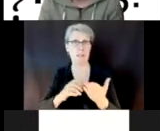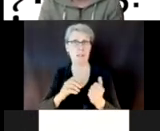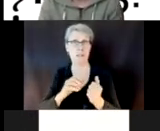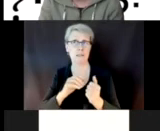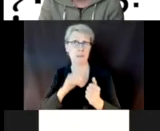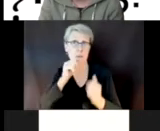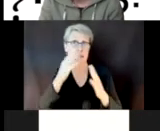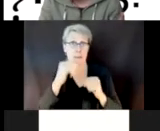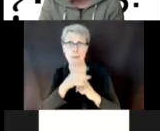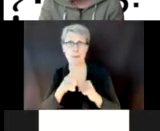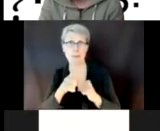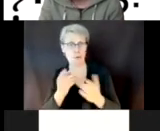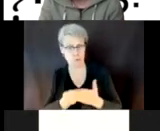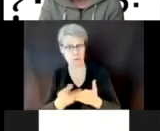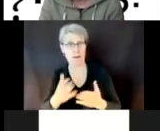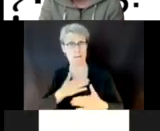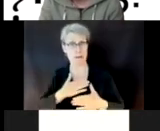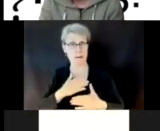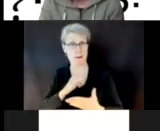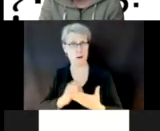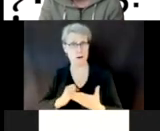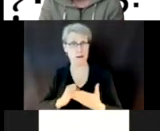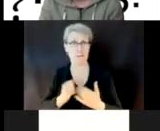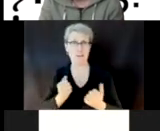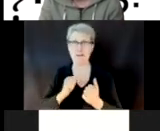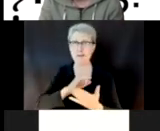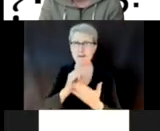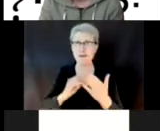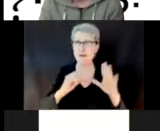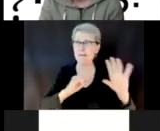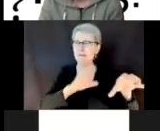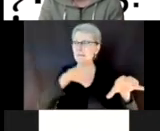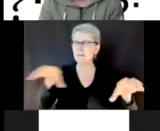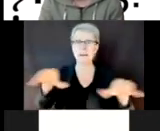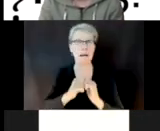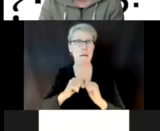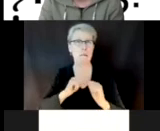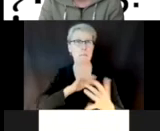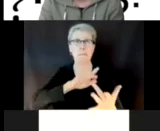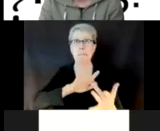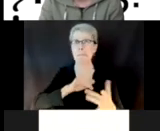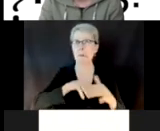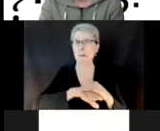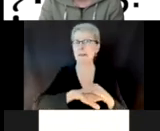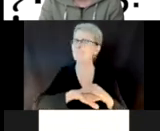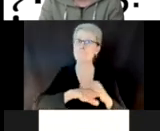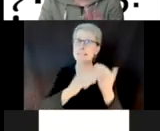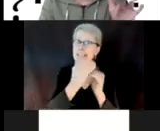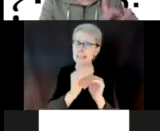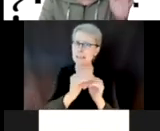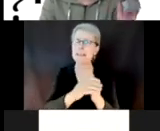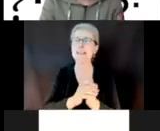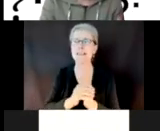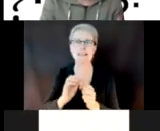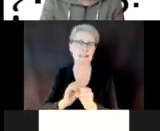work now that art galleries have limited contact and visits by appointment? This typically limits exposure. Pandemic is